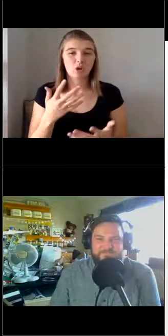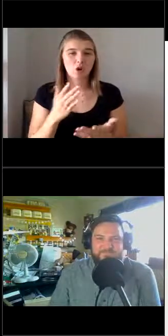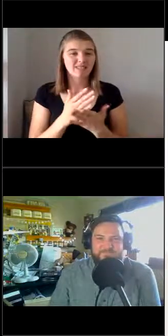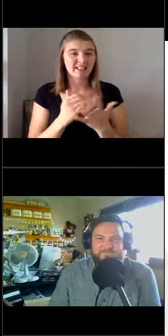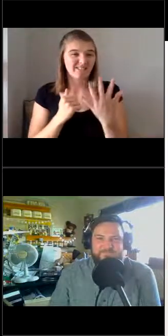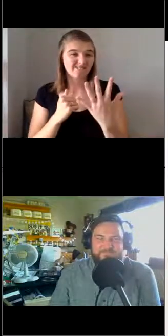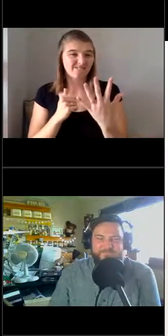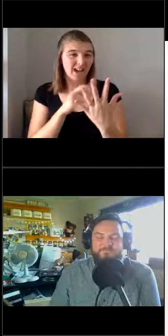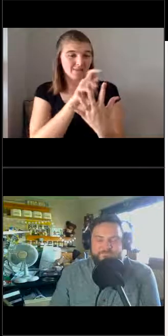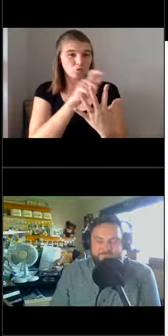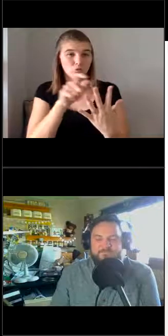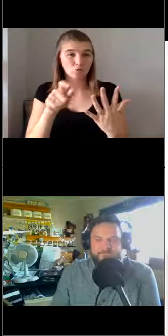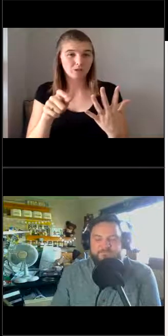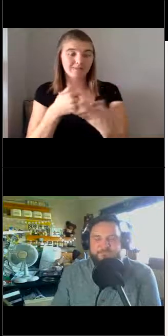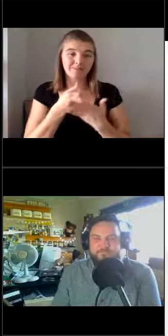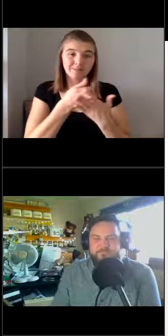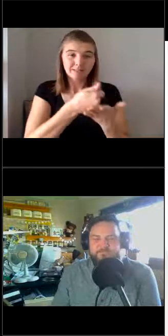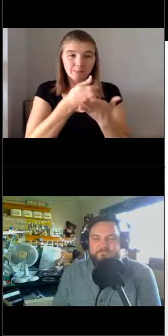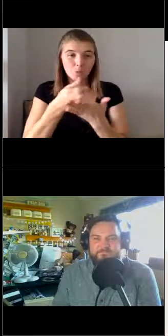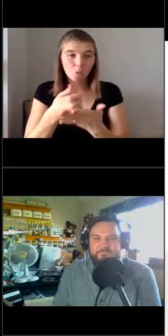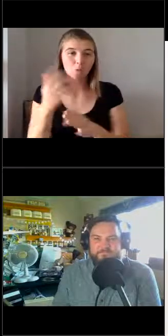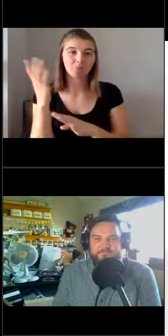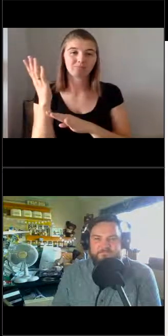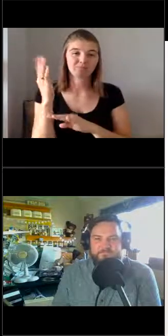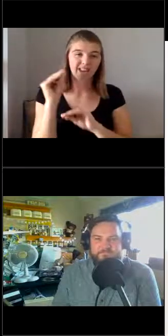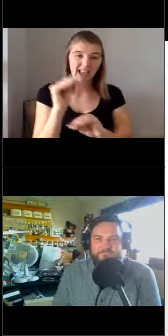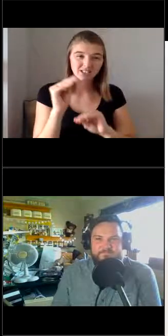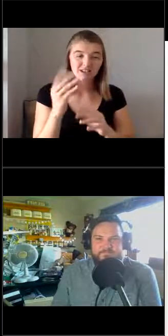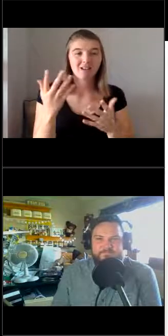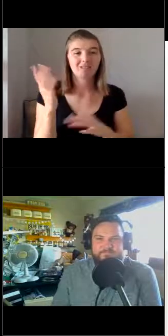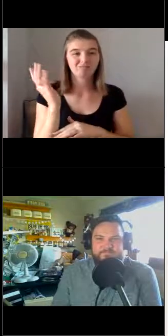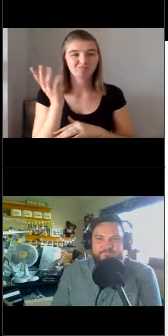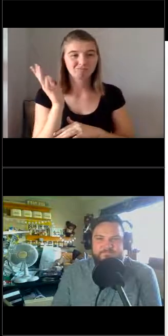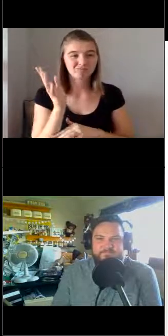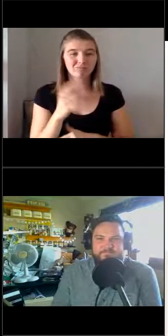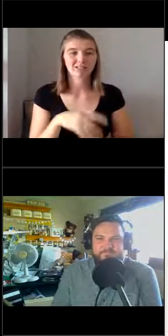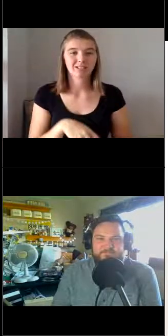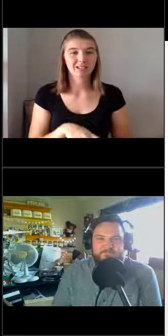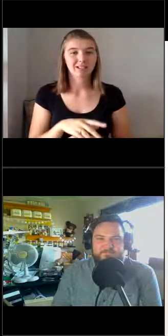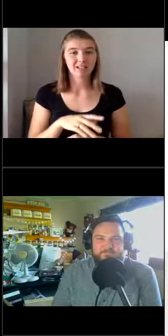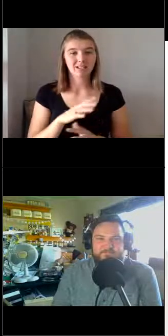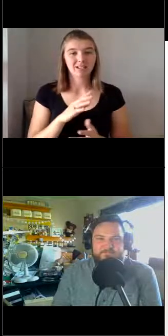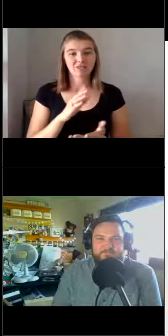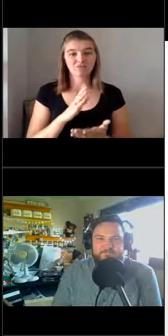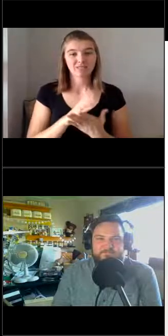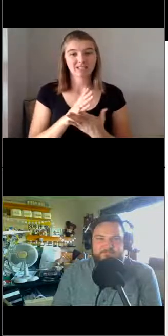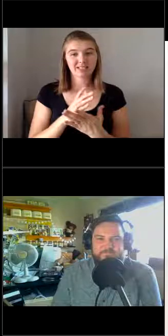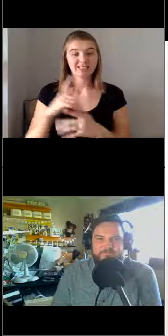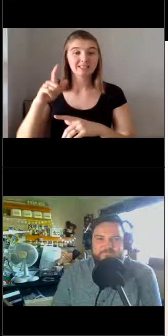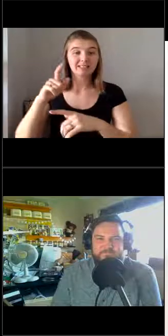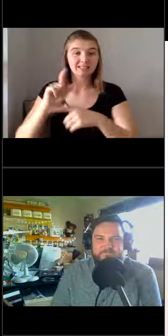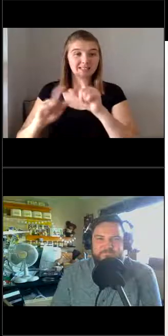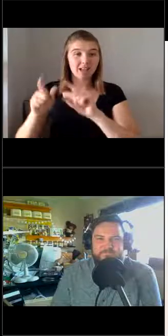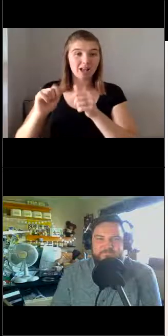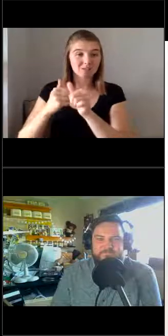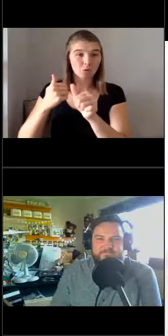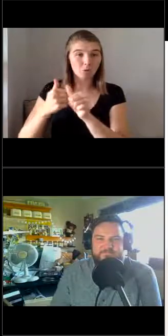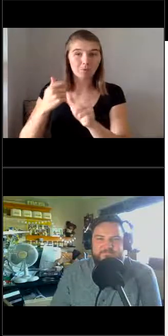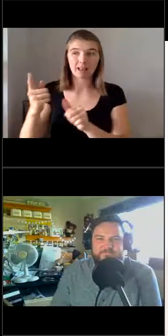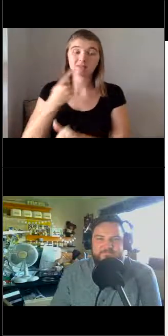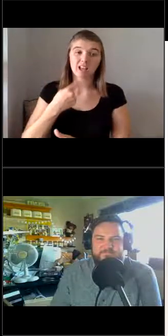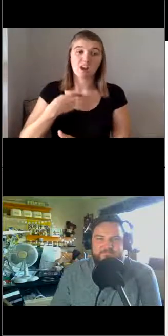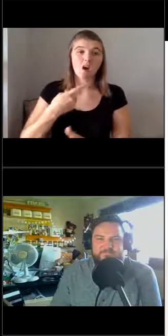during this time, during this 3 years period. And the Faculty of Science promised me a renewal of contract because